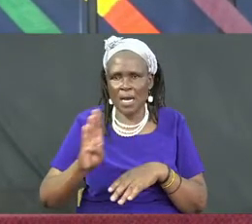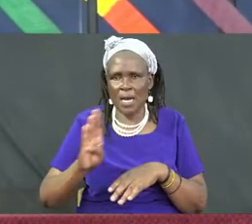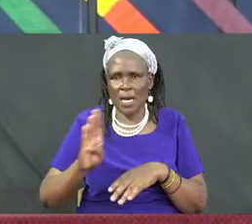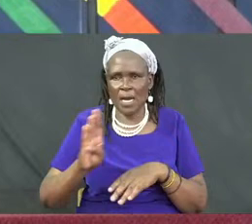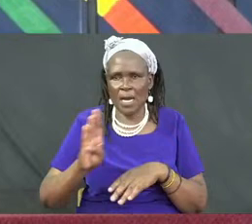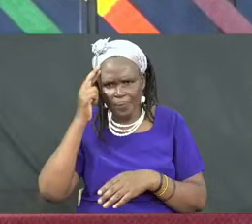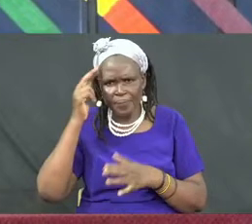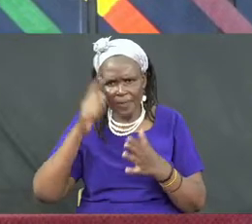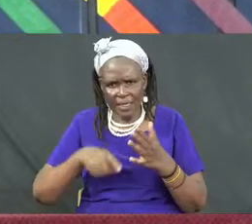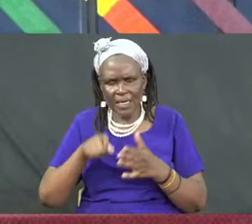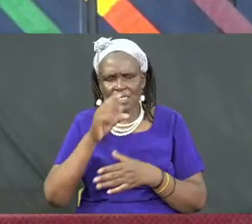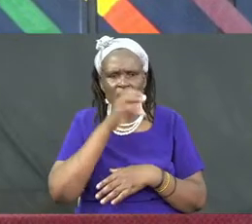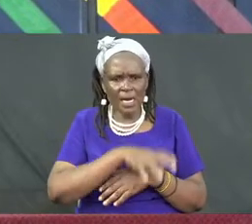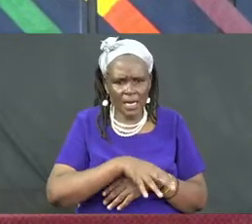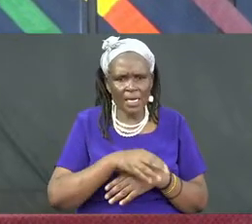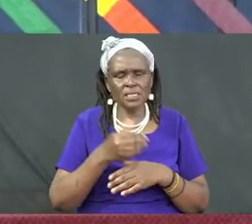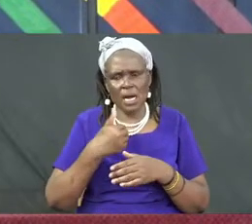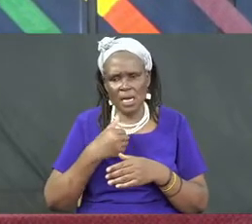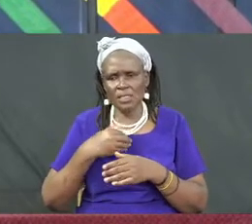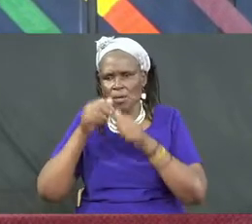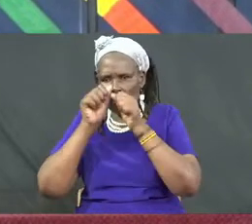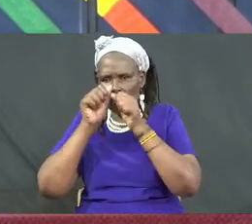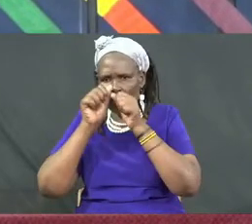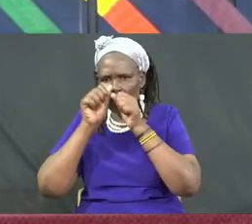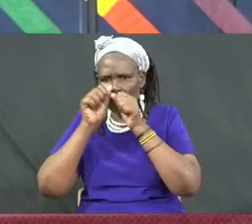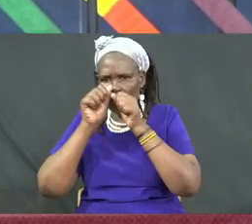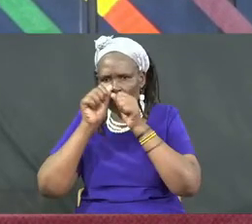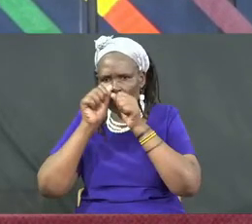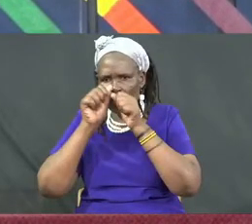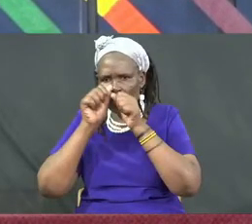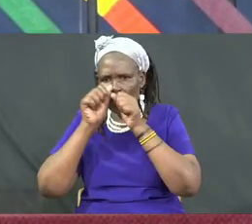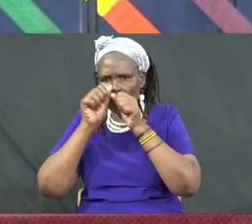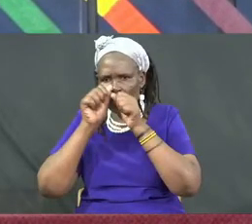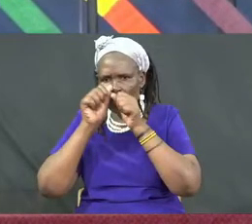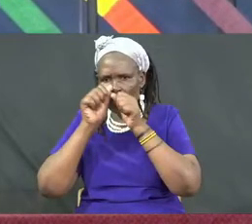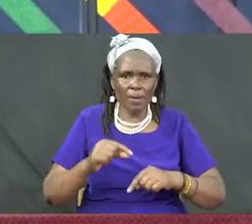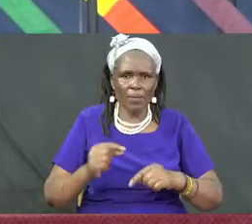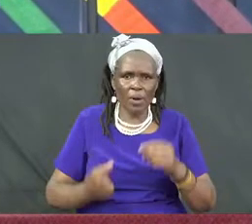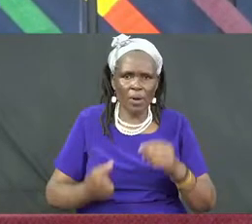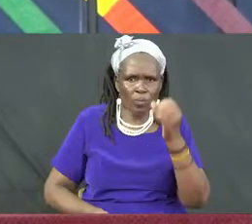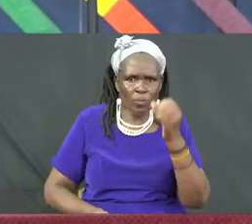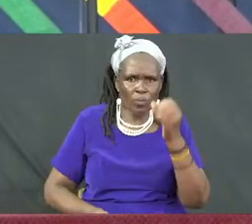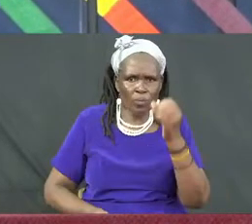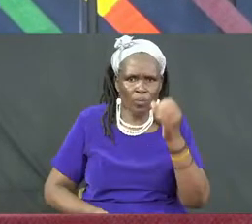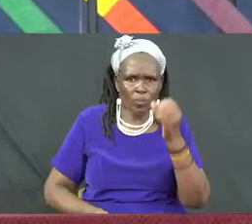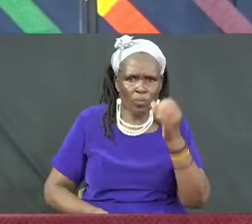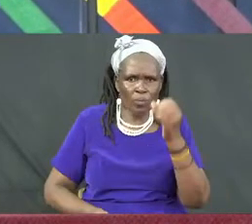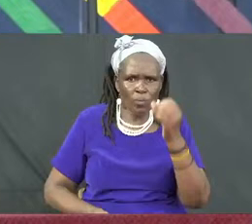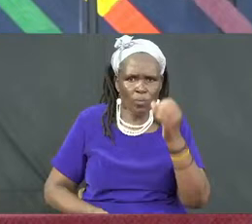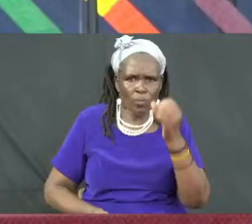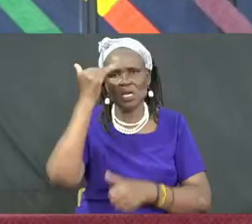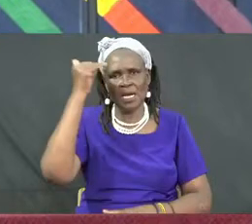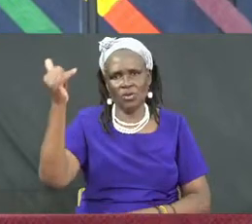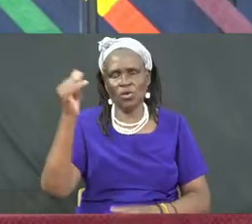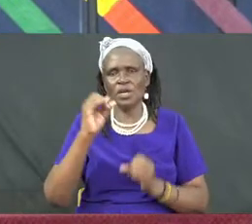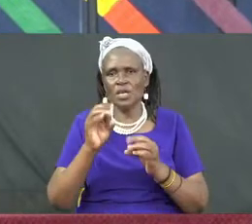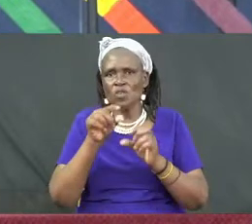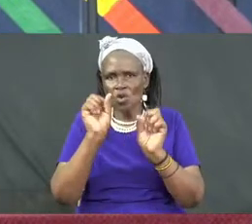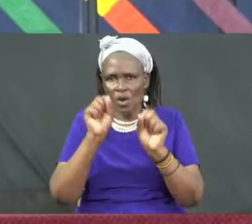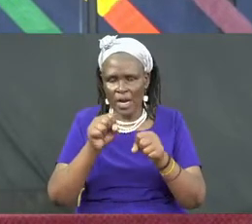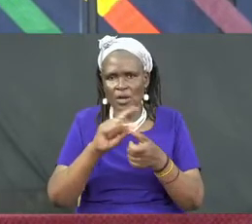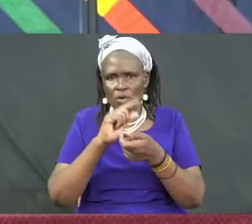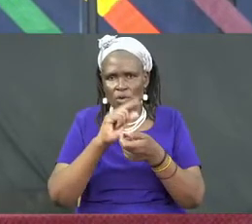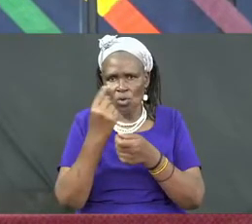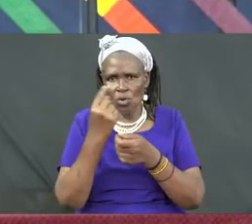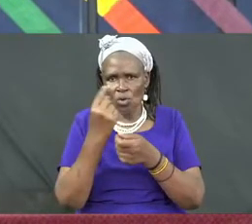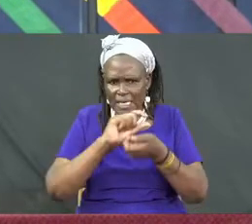that you can't curse what God has blessed, he actually came up with a brilliant idea. If you can only turn them away